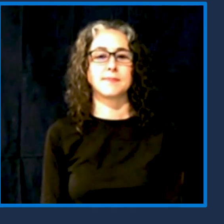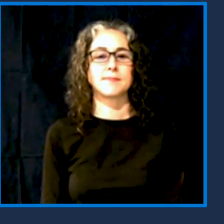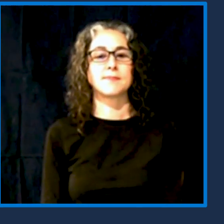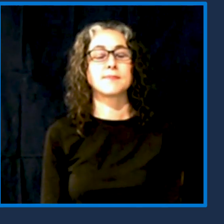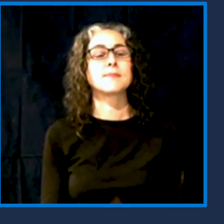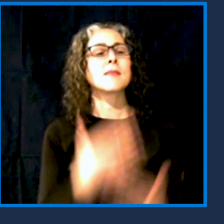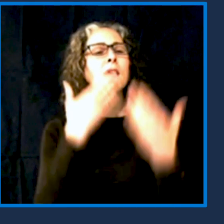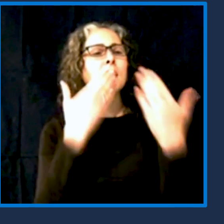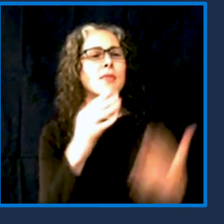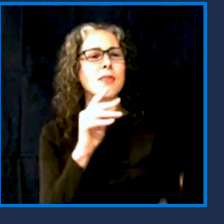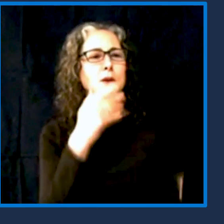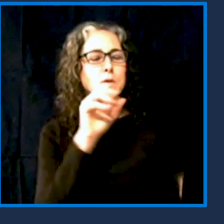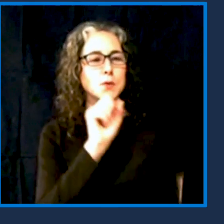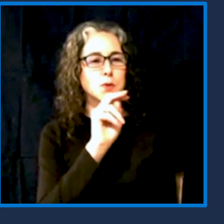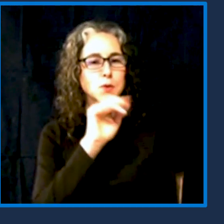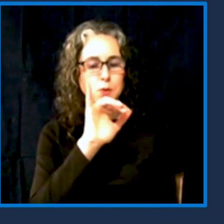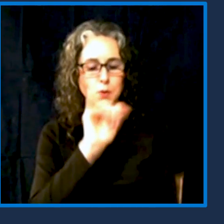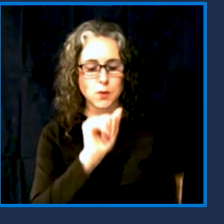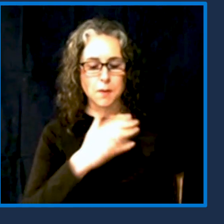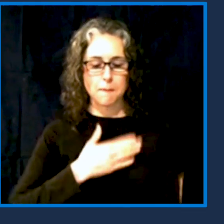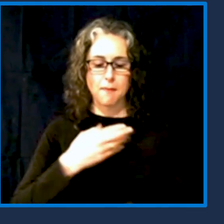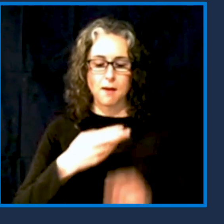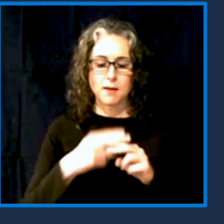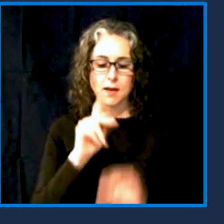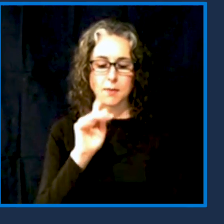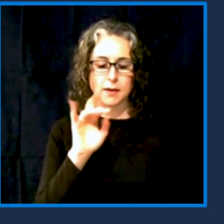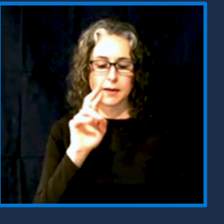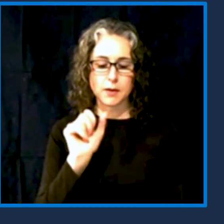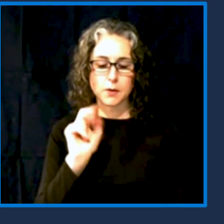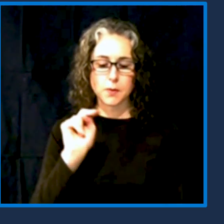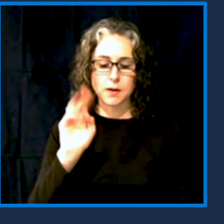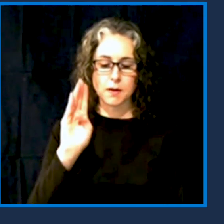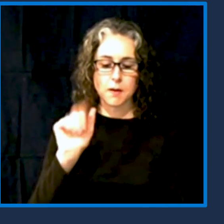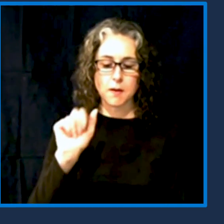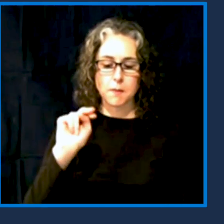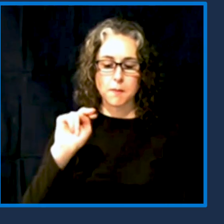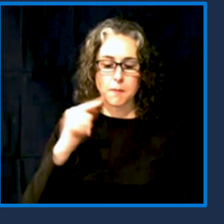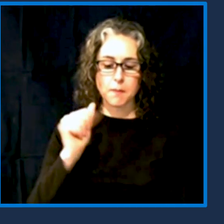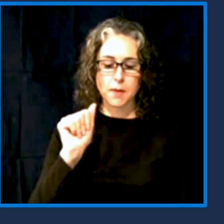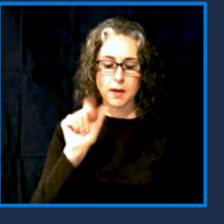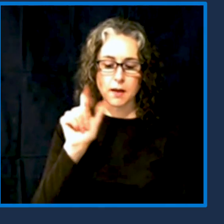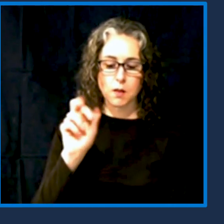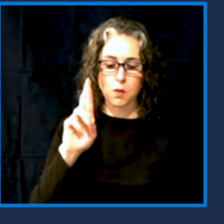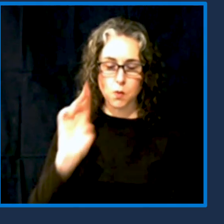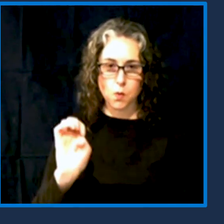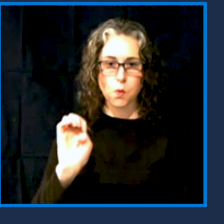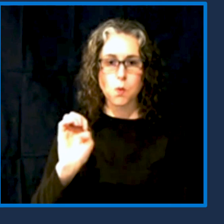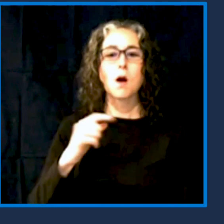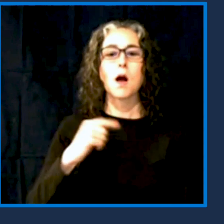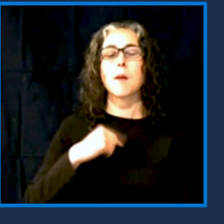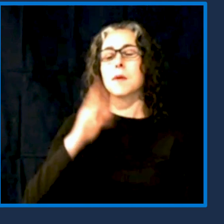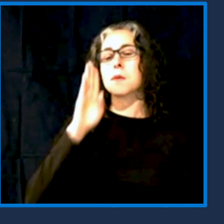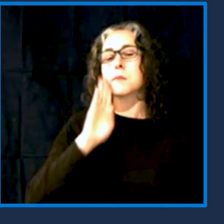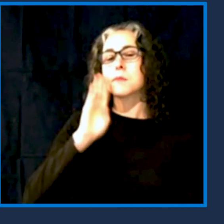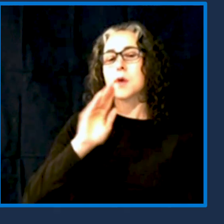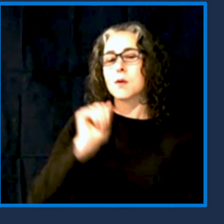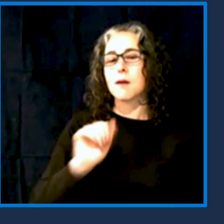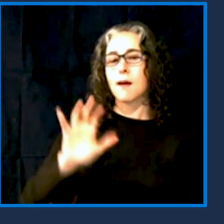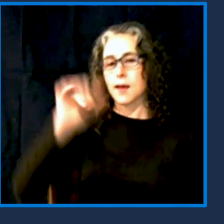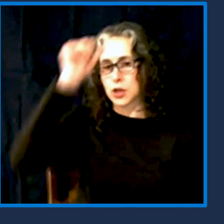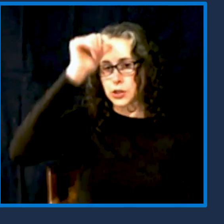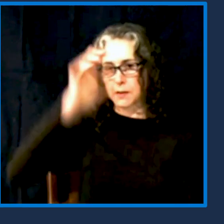Thank you, Sonia. I'm Kiran, Bangalore. I'm a brown Indian man, also of Asian origin. I have short black